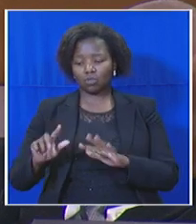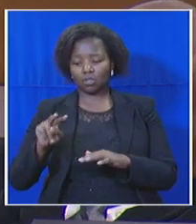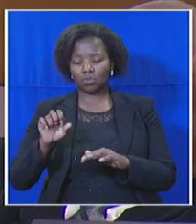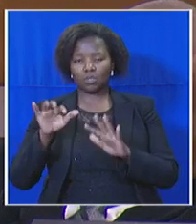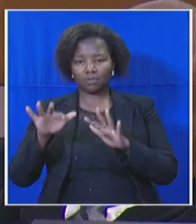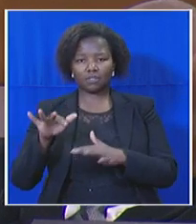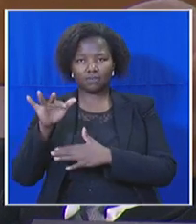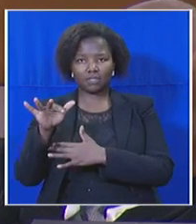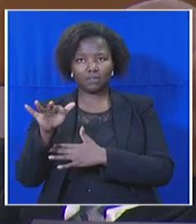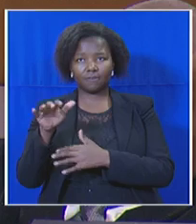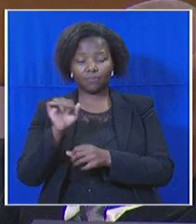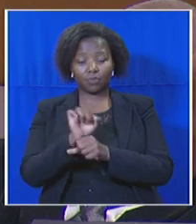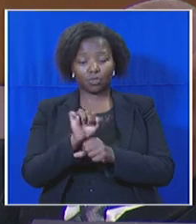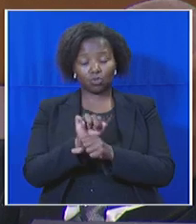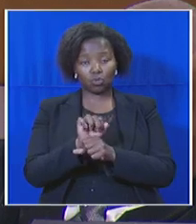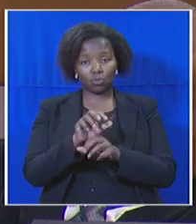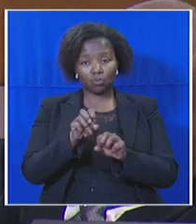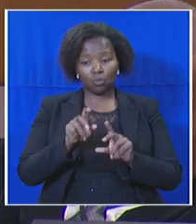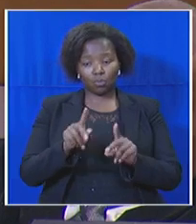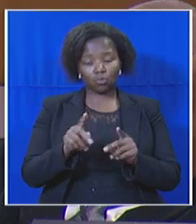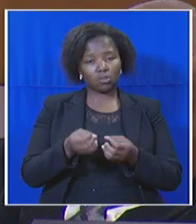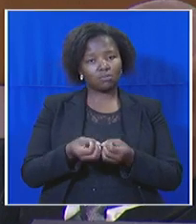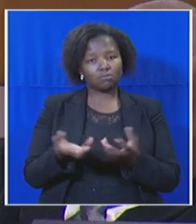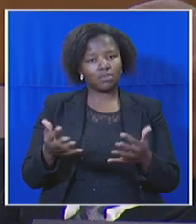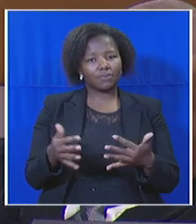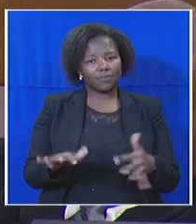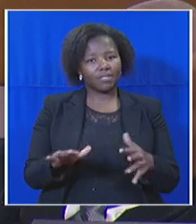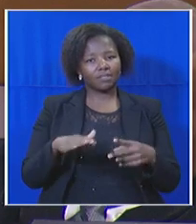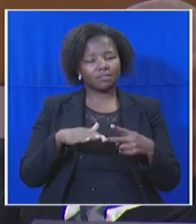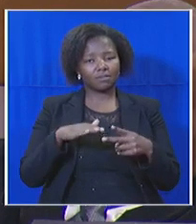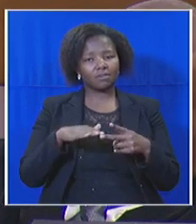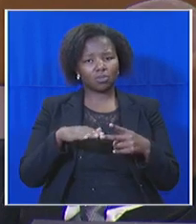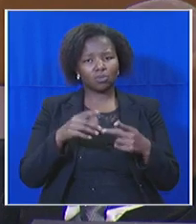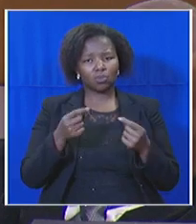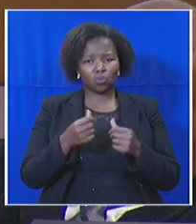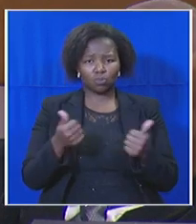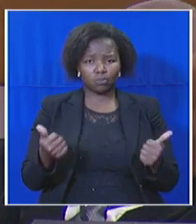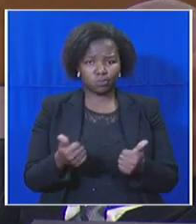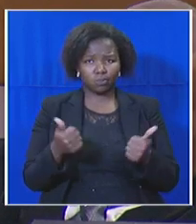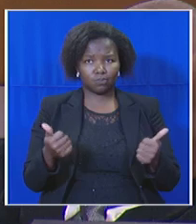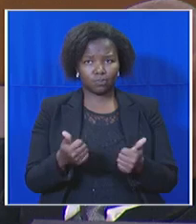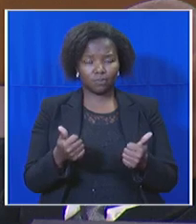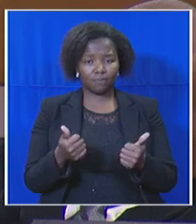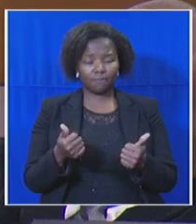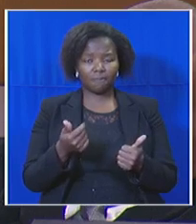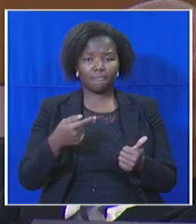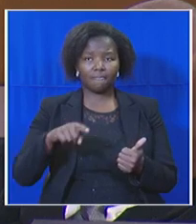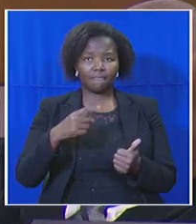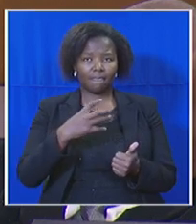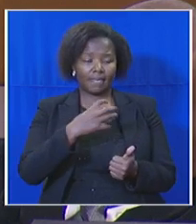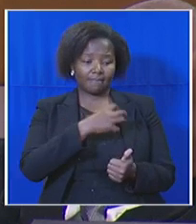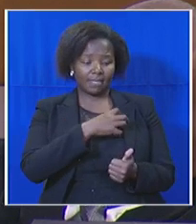jobs, opportunities, and skills were created and impacted respectively. The credit goes to the Ministry